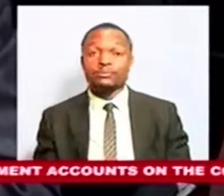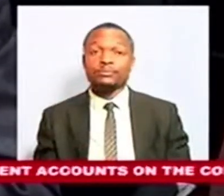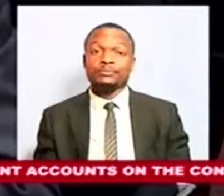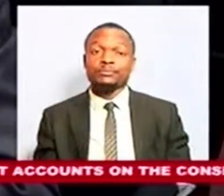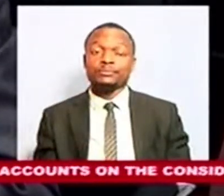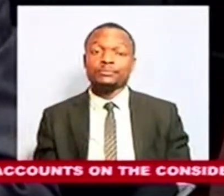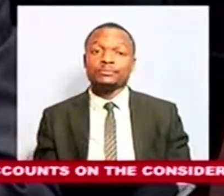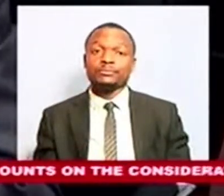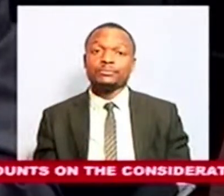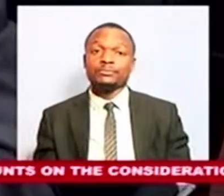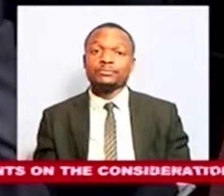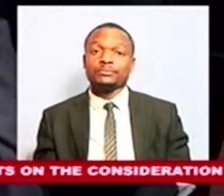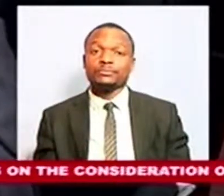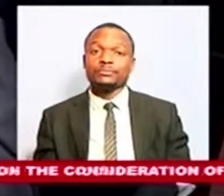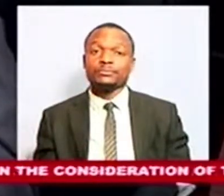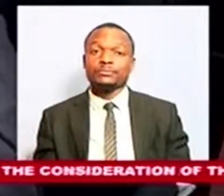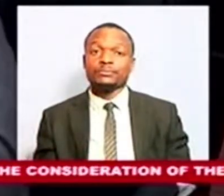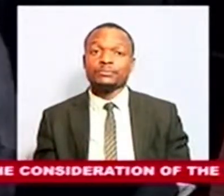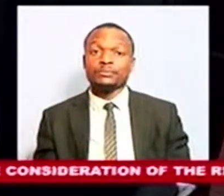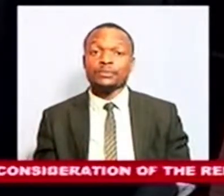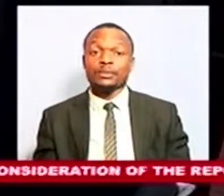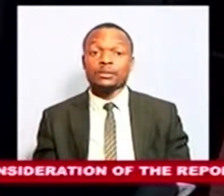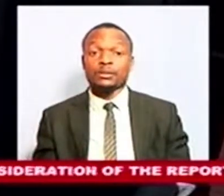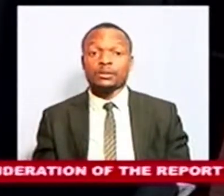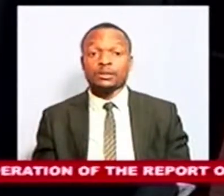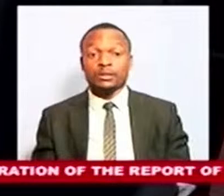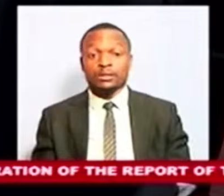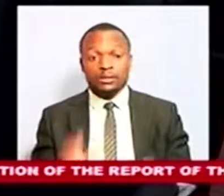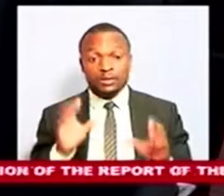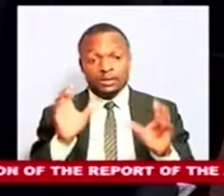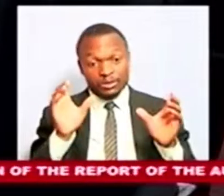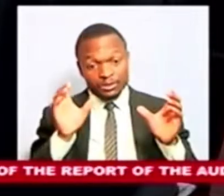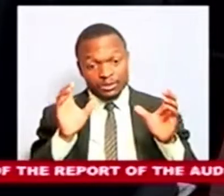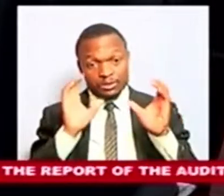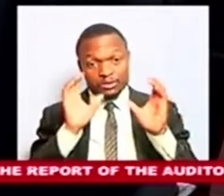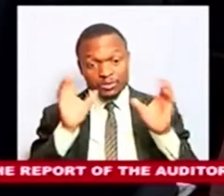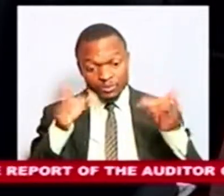ledger on community projects.